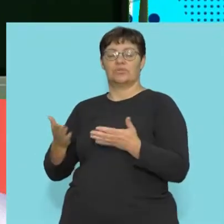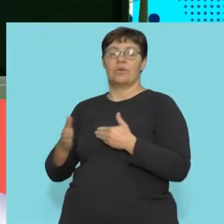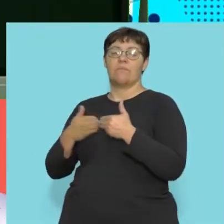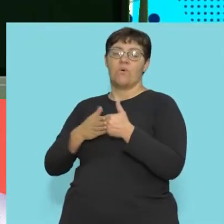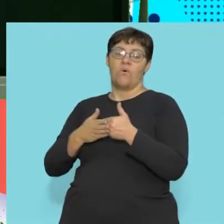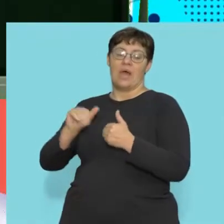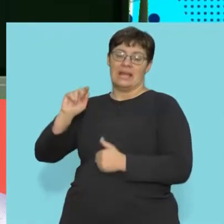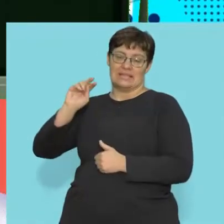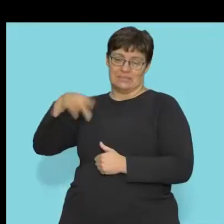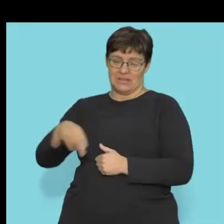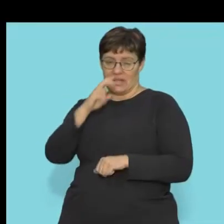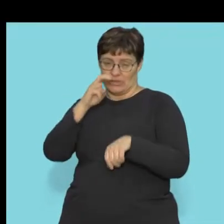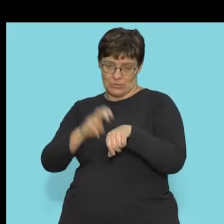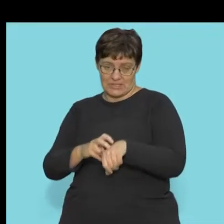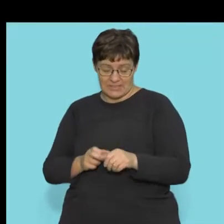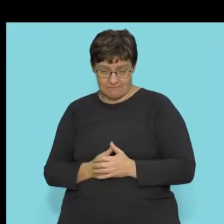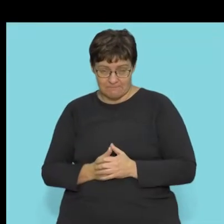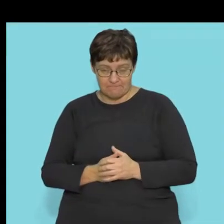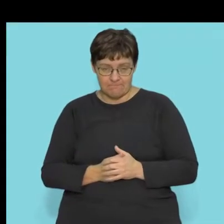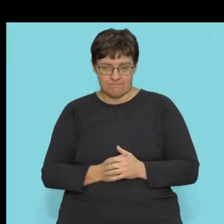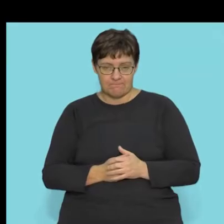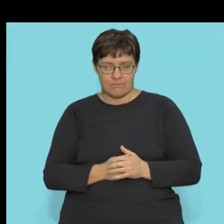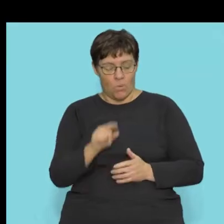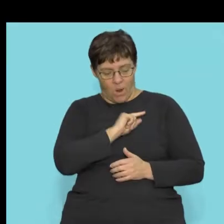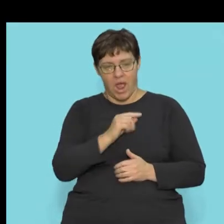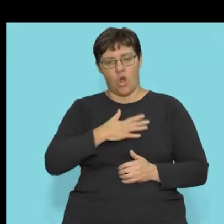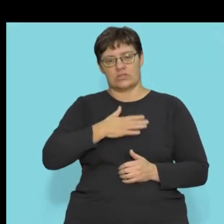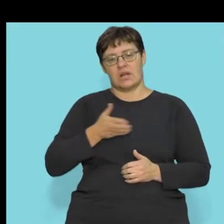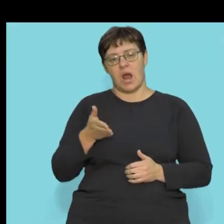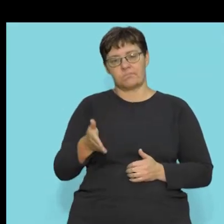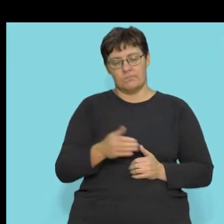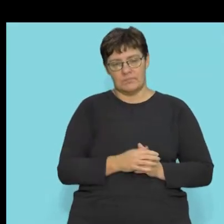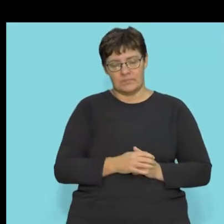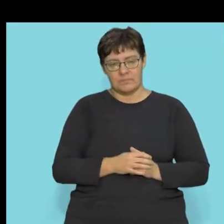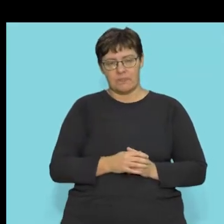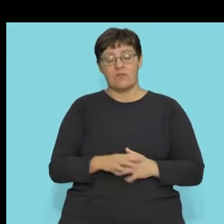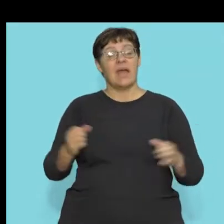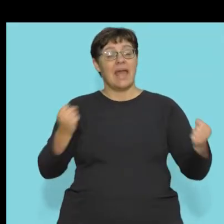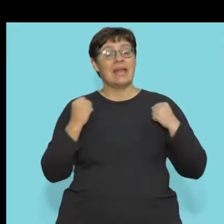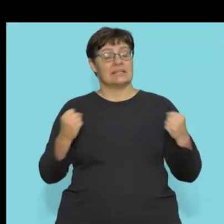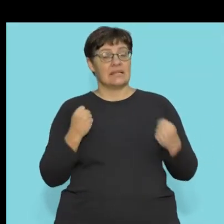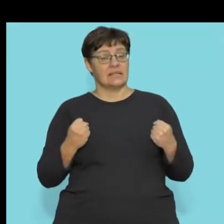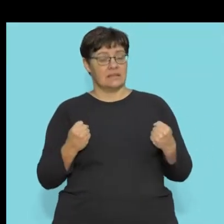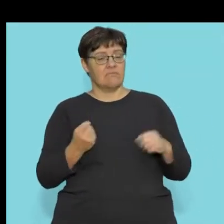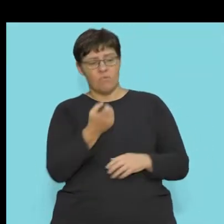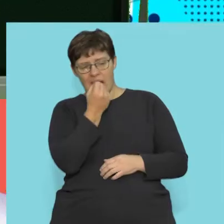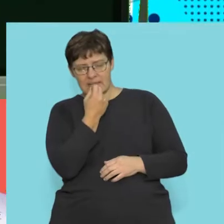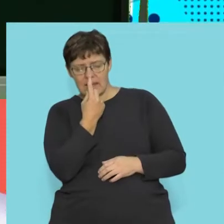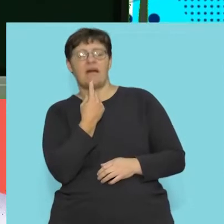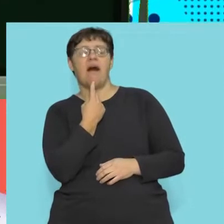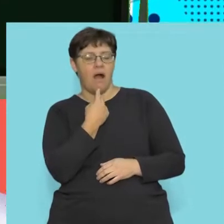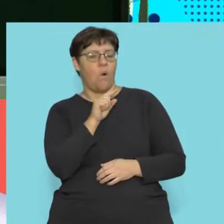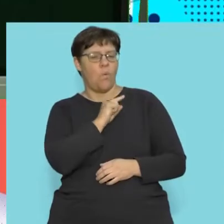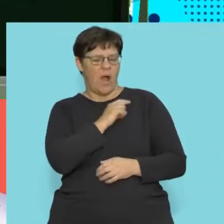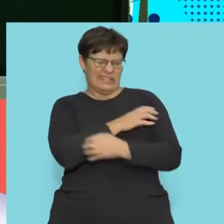produce more energy that is needed in the presence of oxygen. So it's important that when you do exercise that you understand why